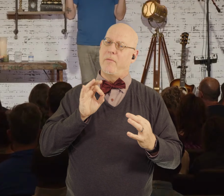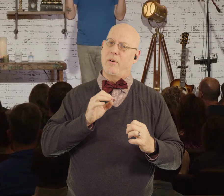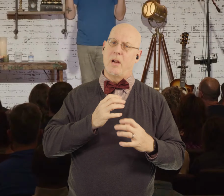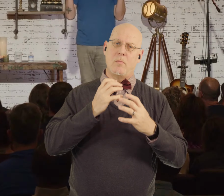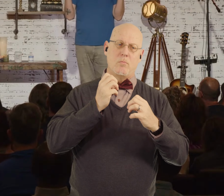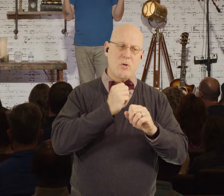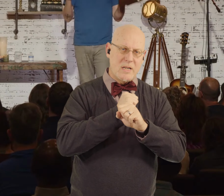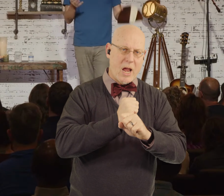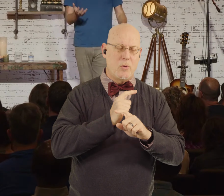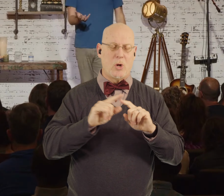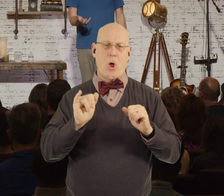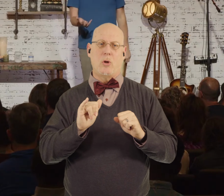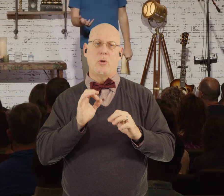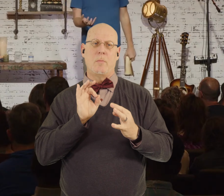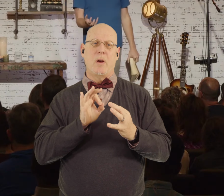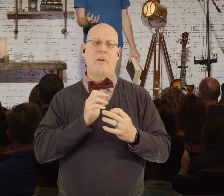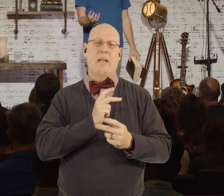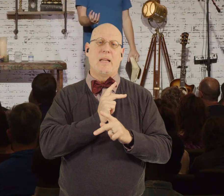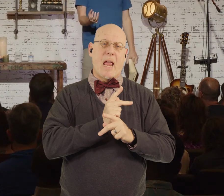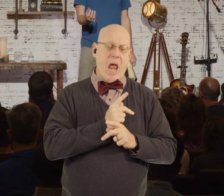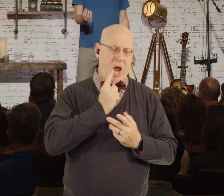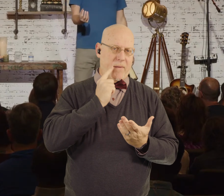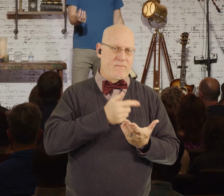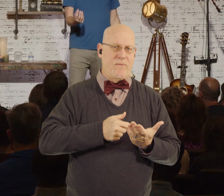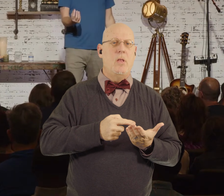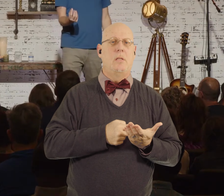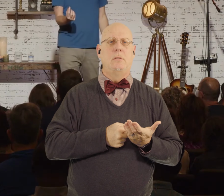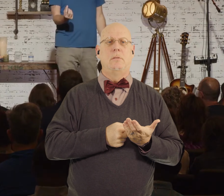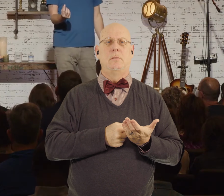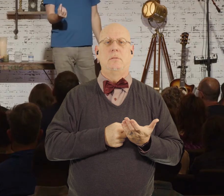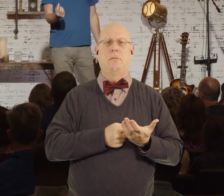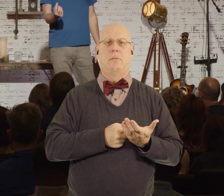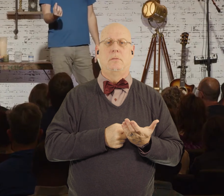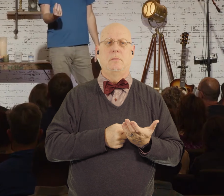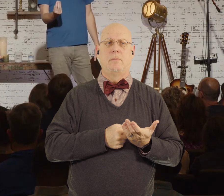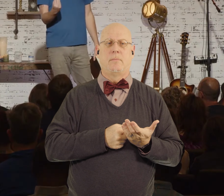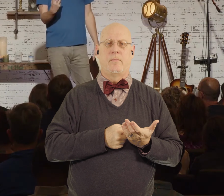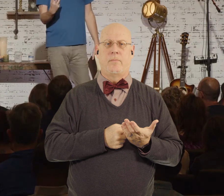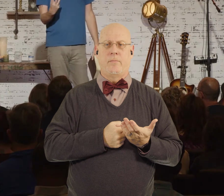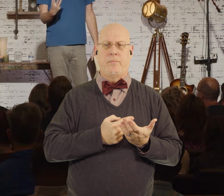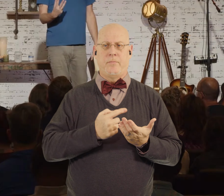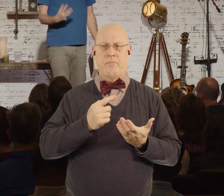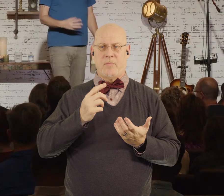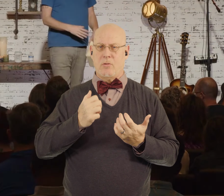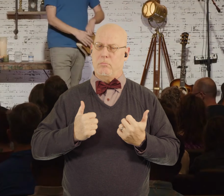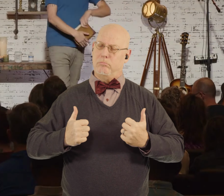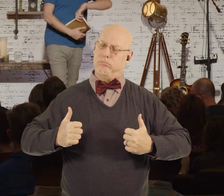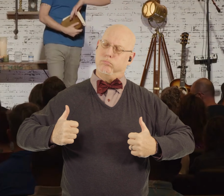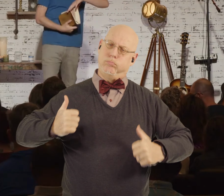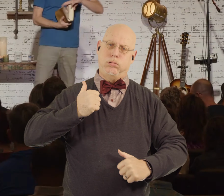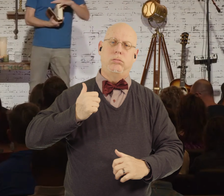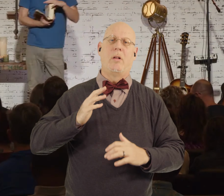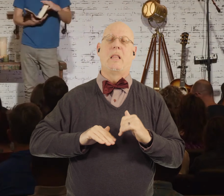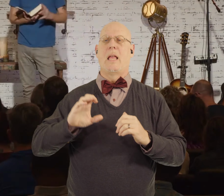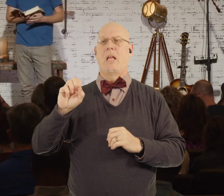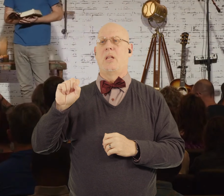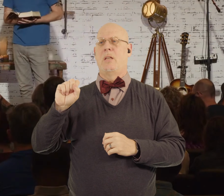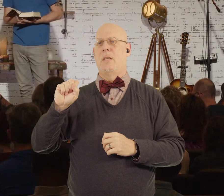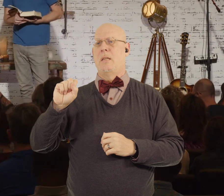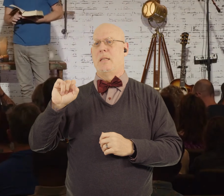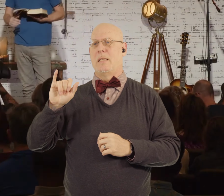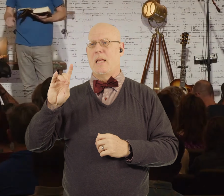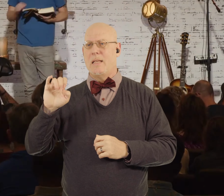and perfect protection, but I also have perfect care for my people. And as such, so far superior